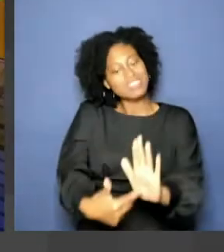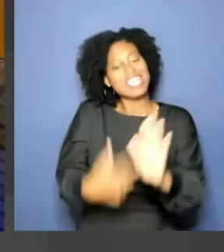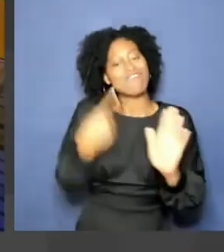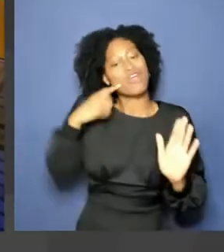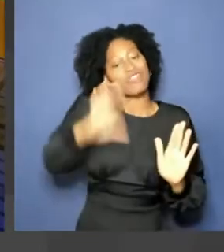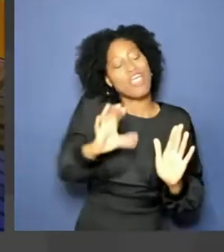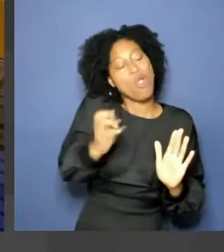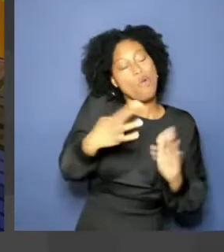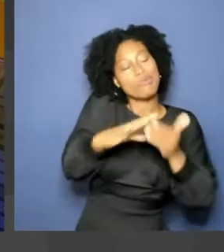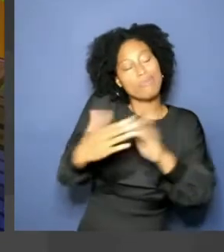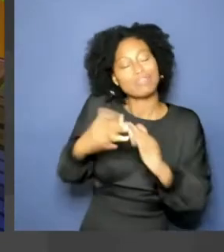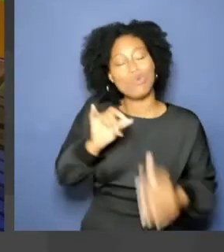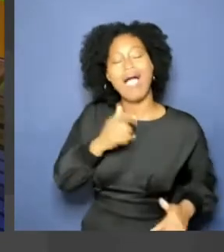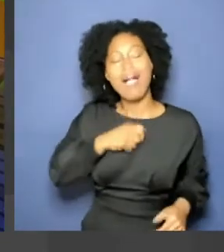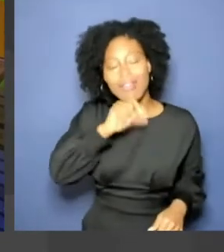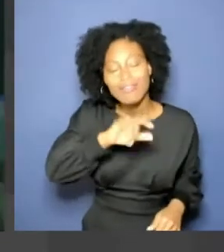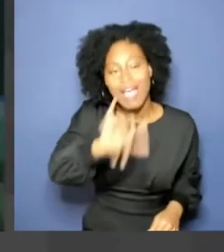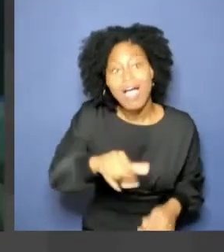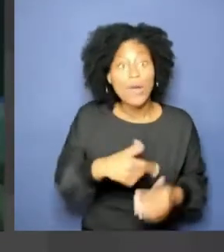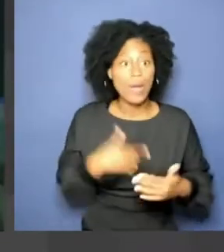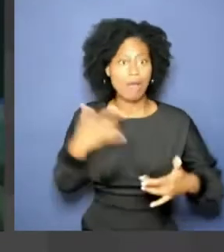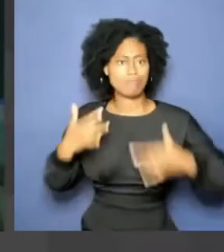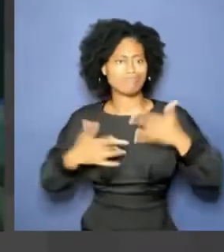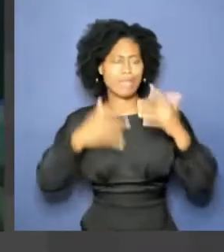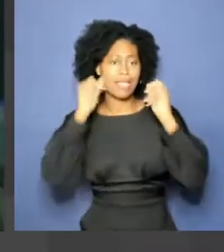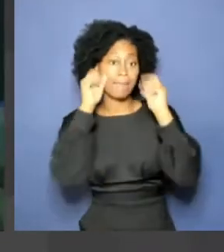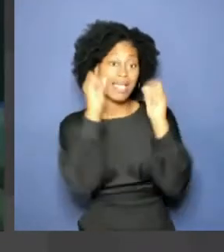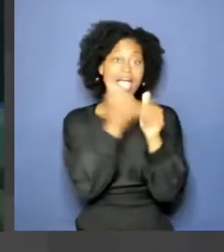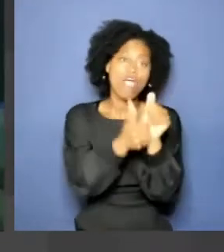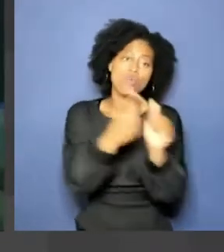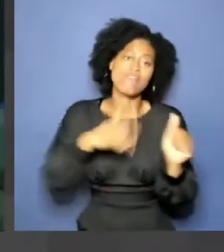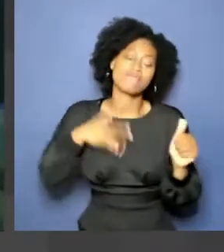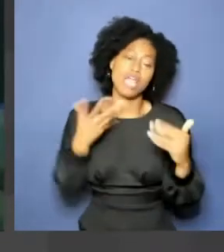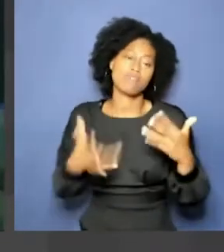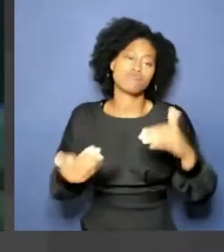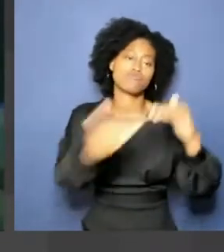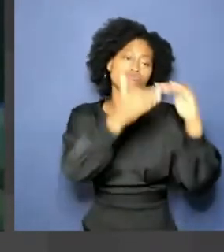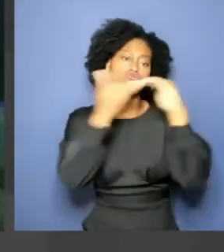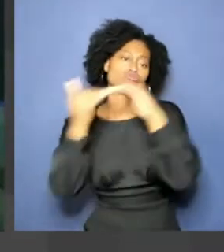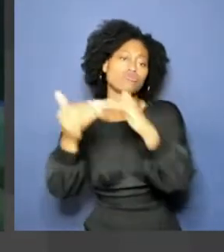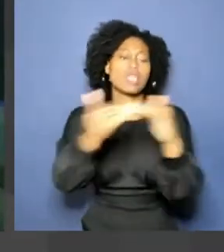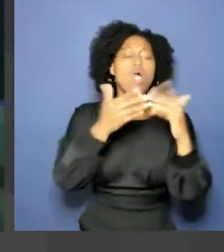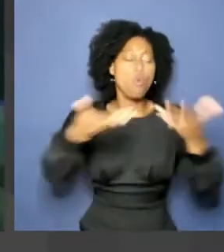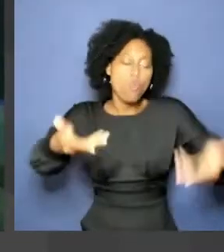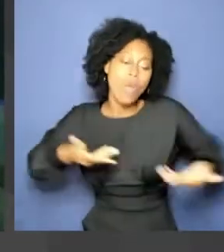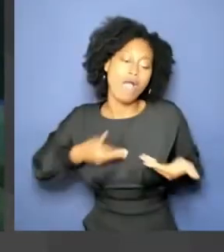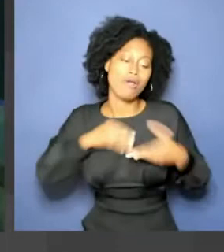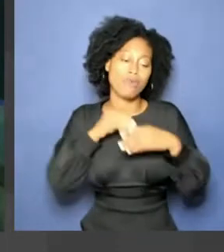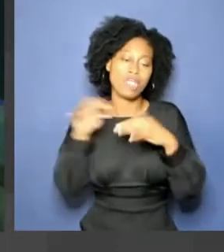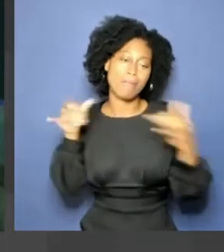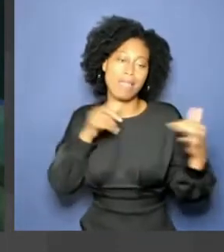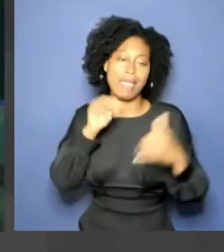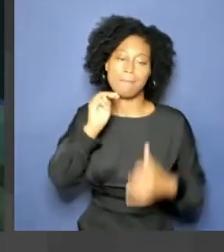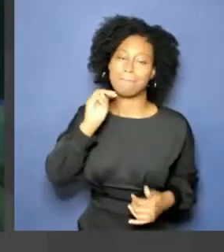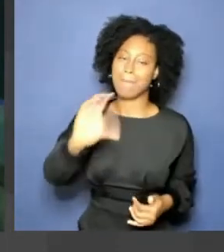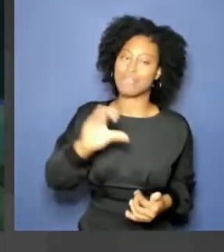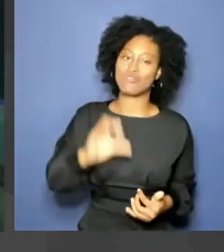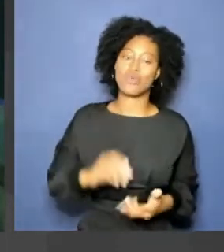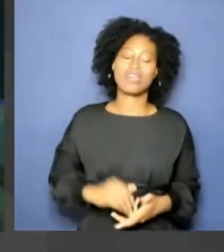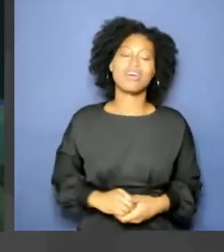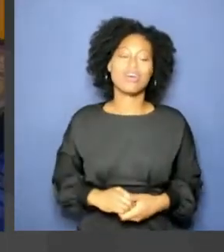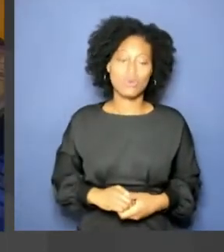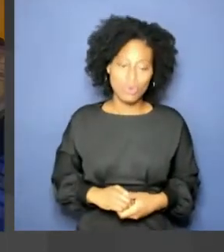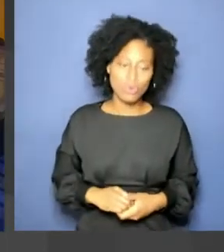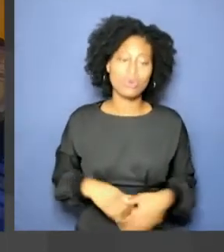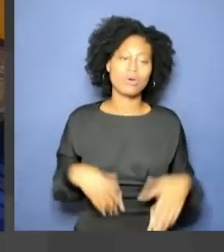Yes, and it's so important for us that like everyone feels equally welcome when playing Minecraft. Oh, that is